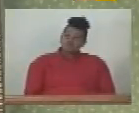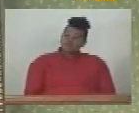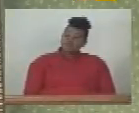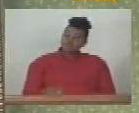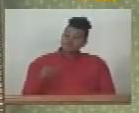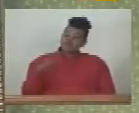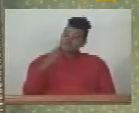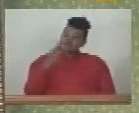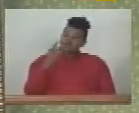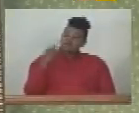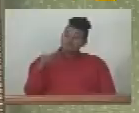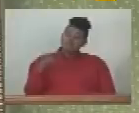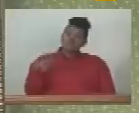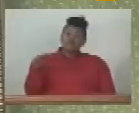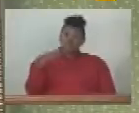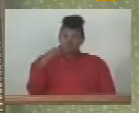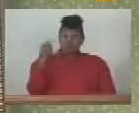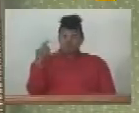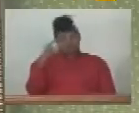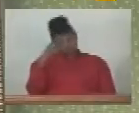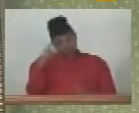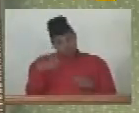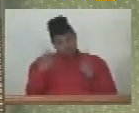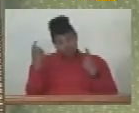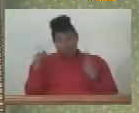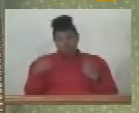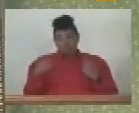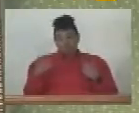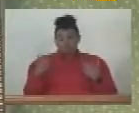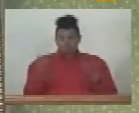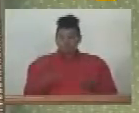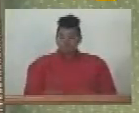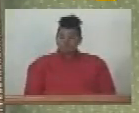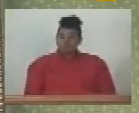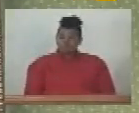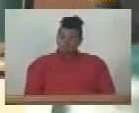Those in favor? Those against? Ayes have it.